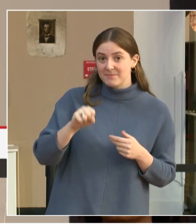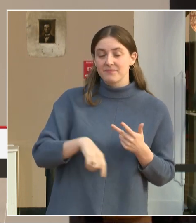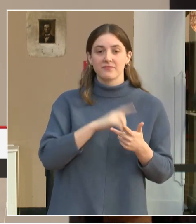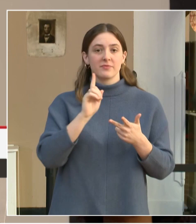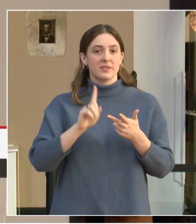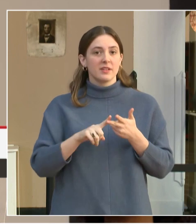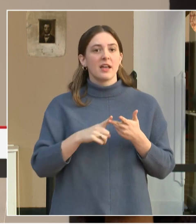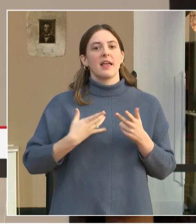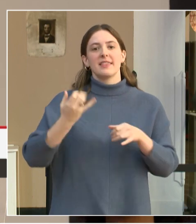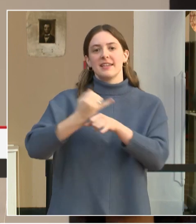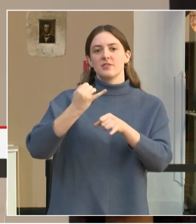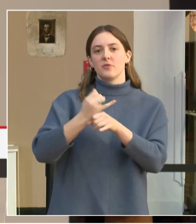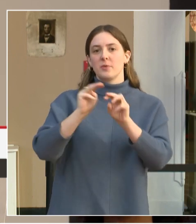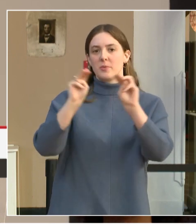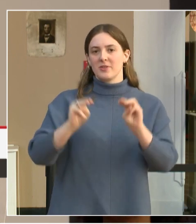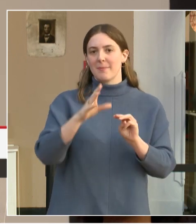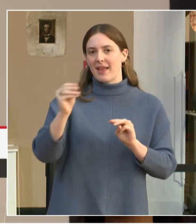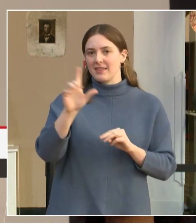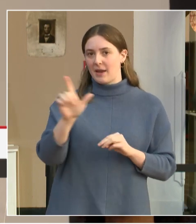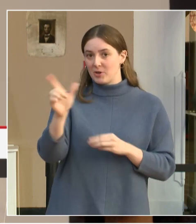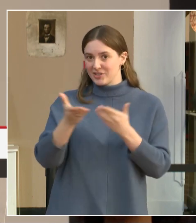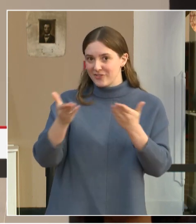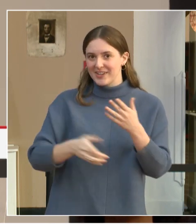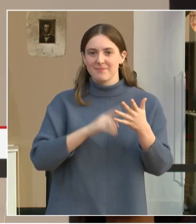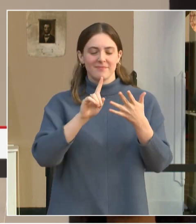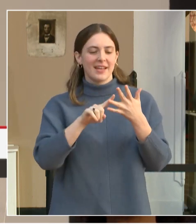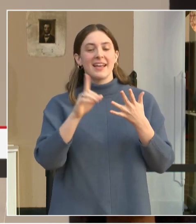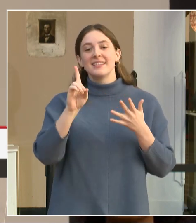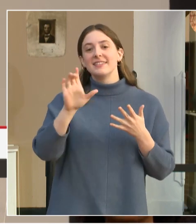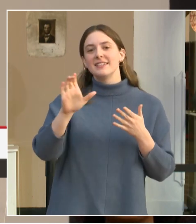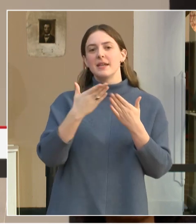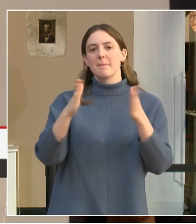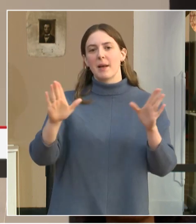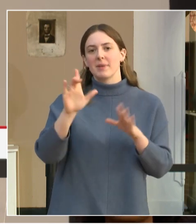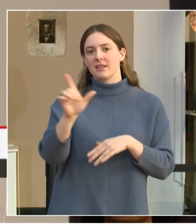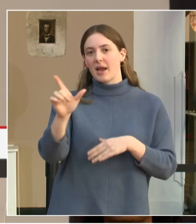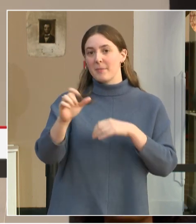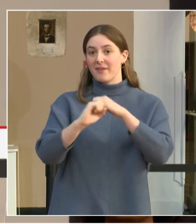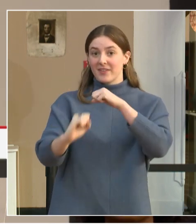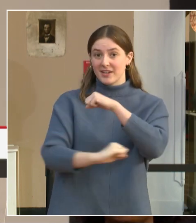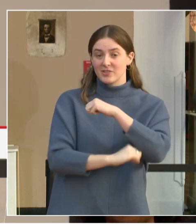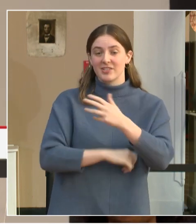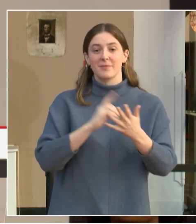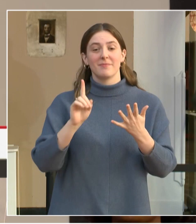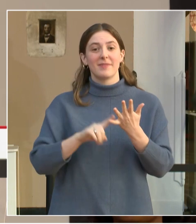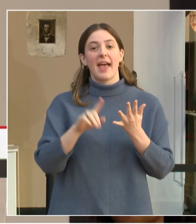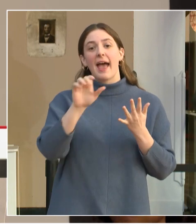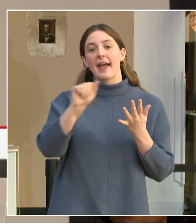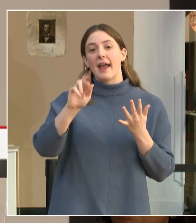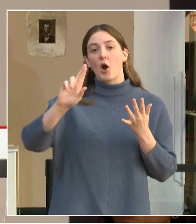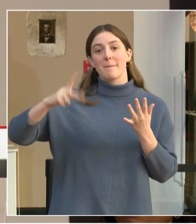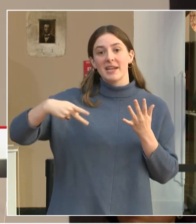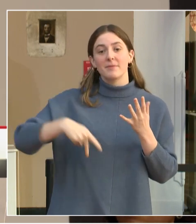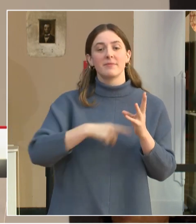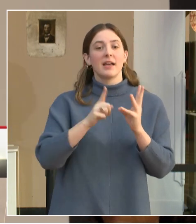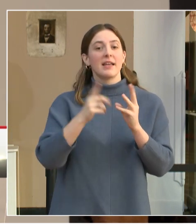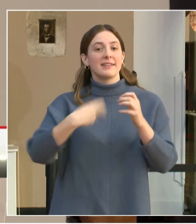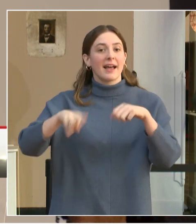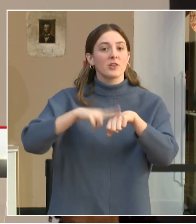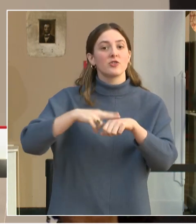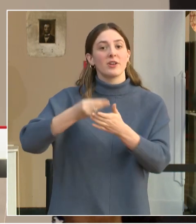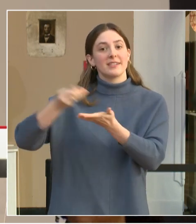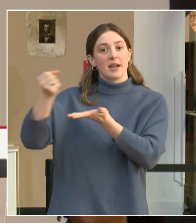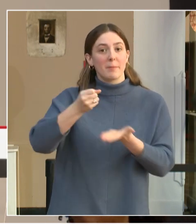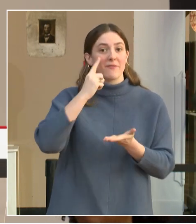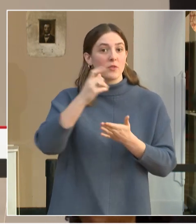of Museum and Library Services, the DC Public Library Foundation, AARP, the National Endowment for the Arts, the DC Commission